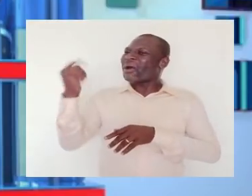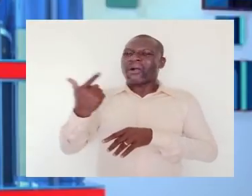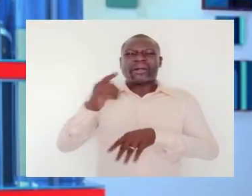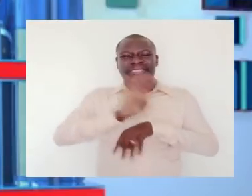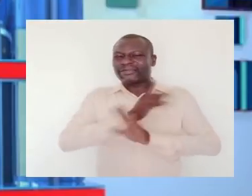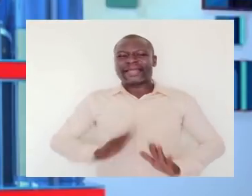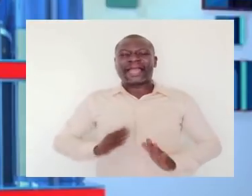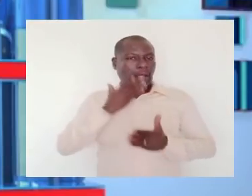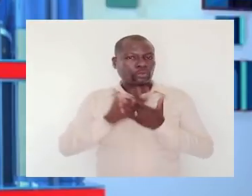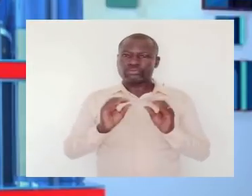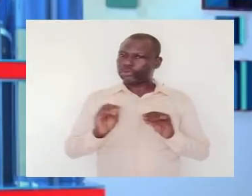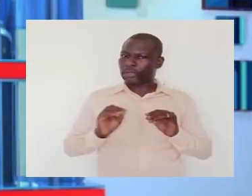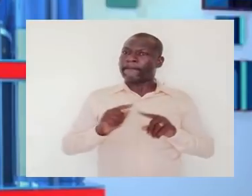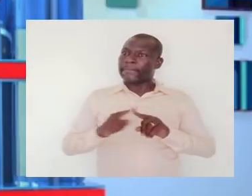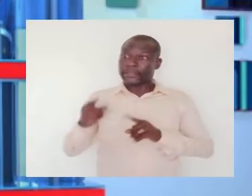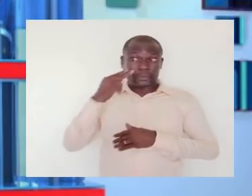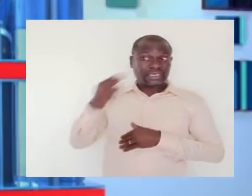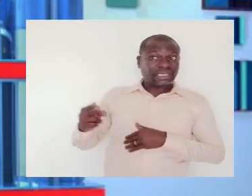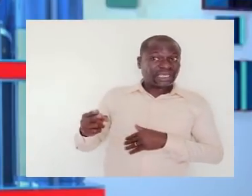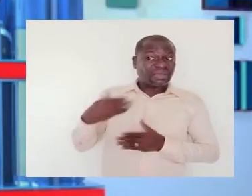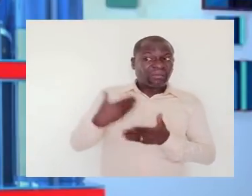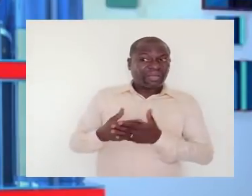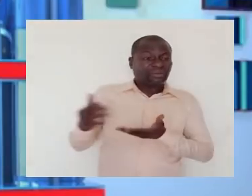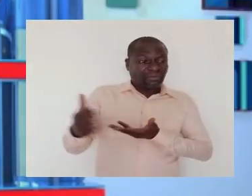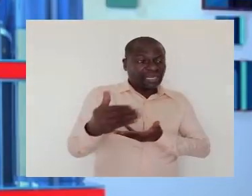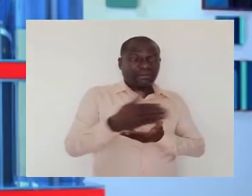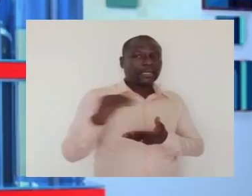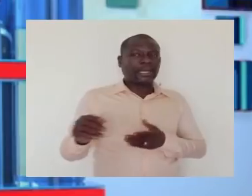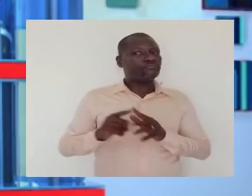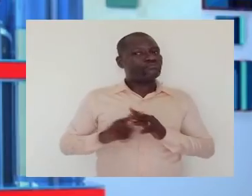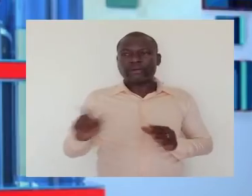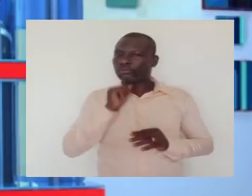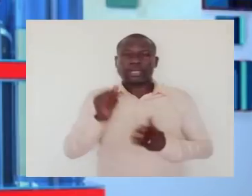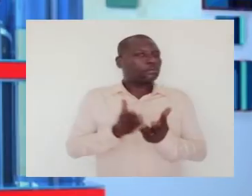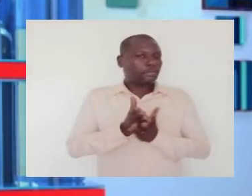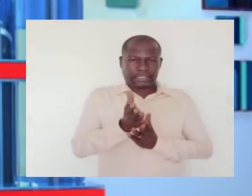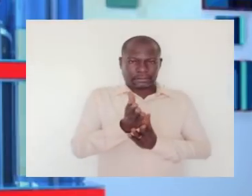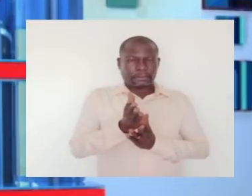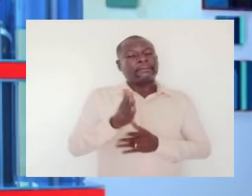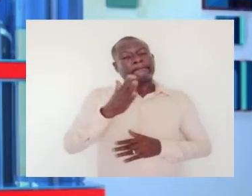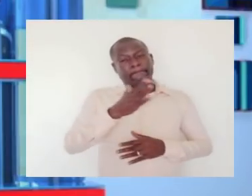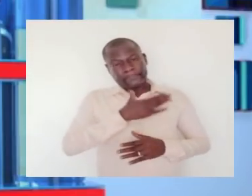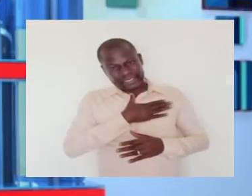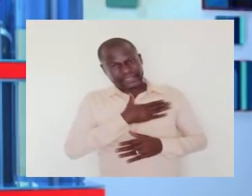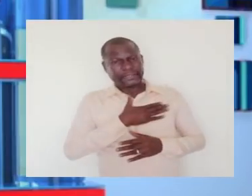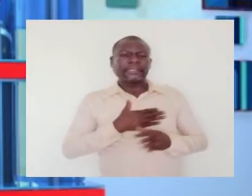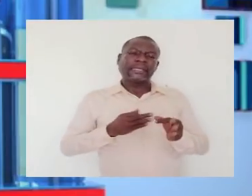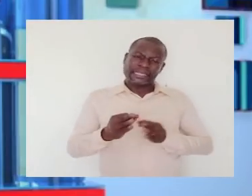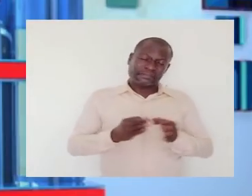asem sa no kware christianity no enye sika gye enti ero yakopon ma asore ba e me